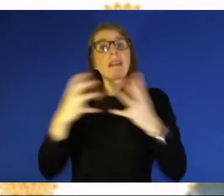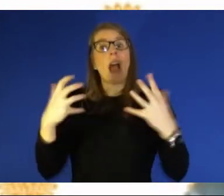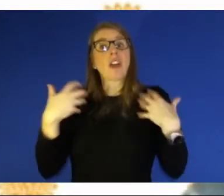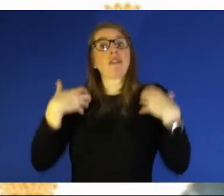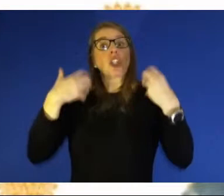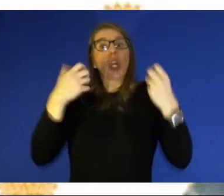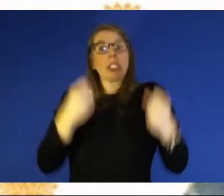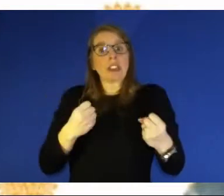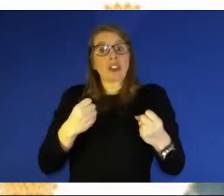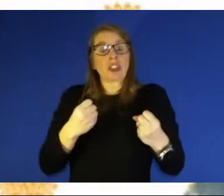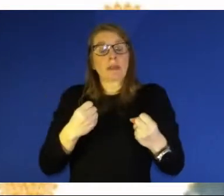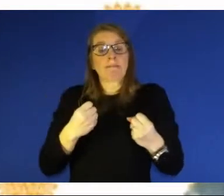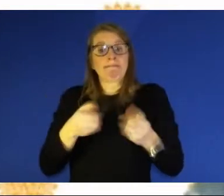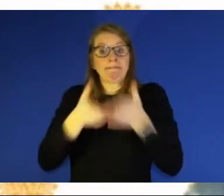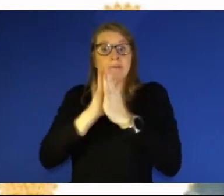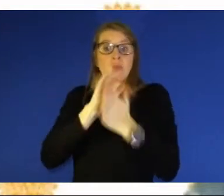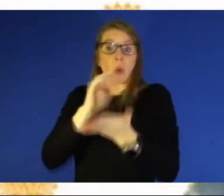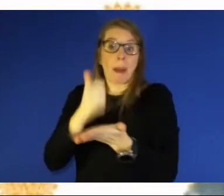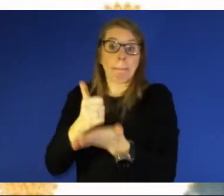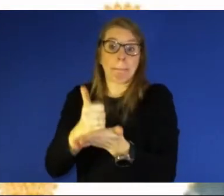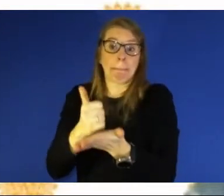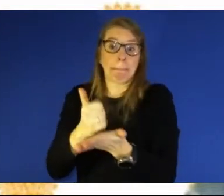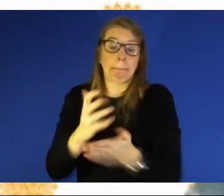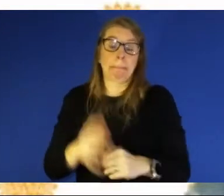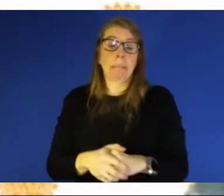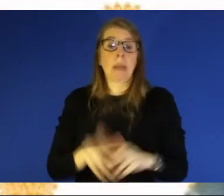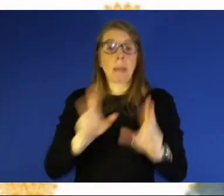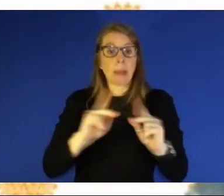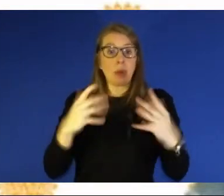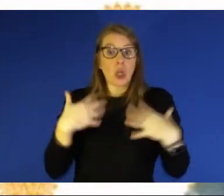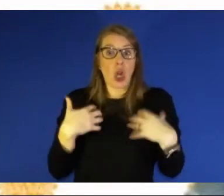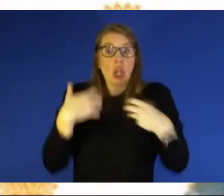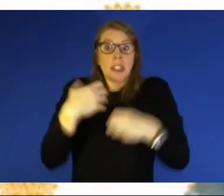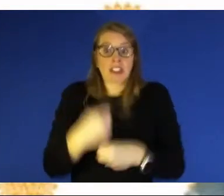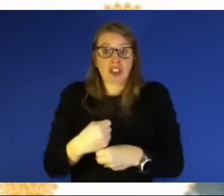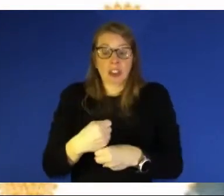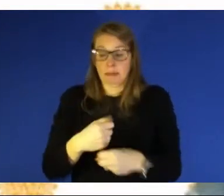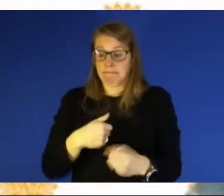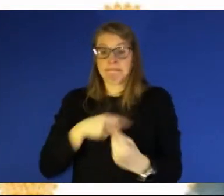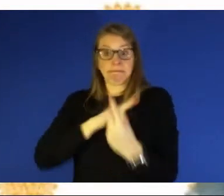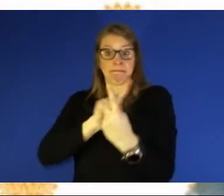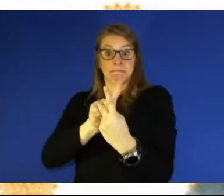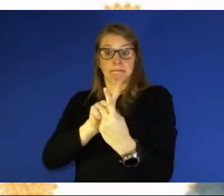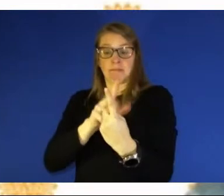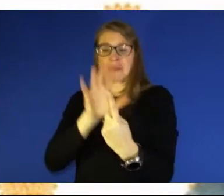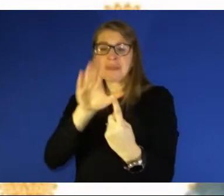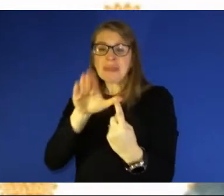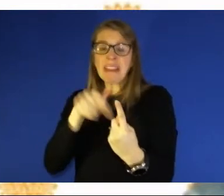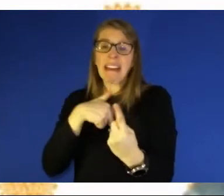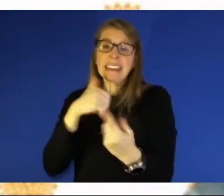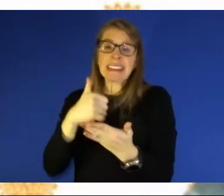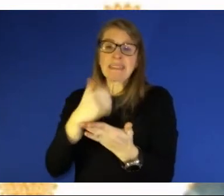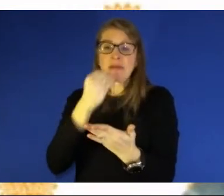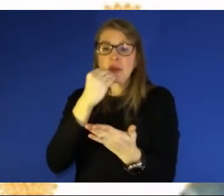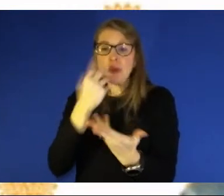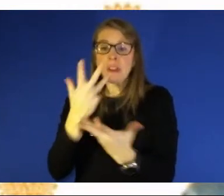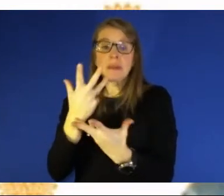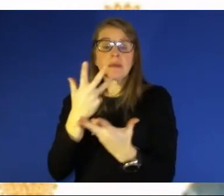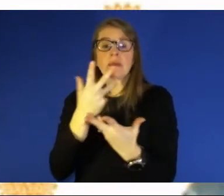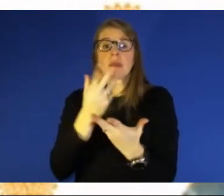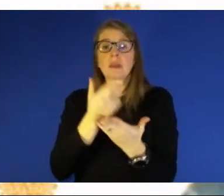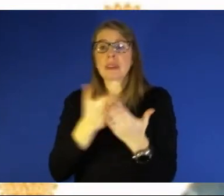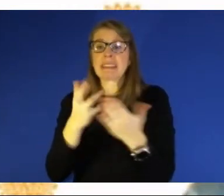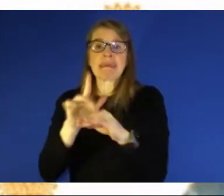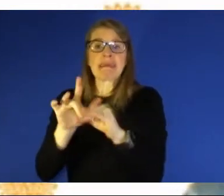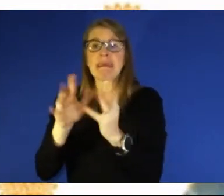need. And so when folks do have the courage to come forward and share those needs, just being available, and also not getting